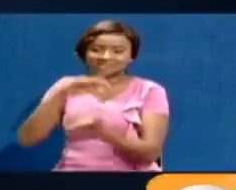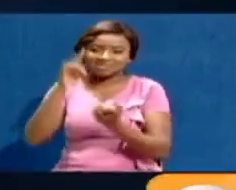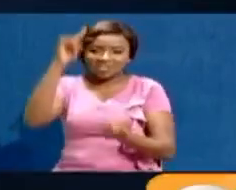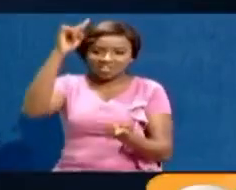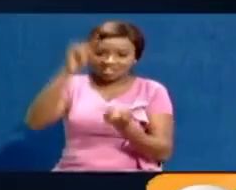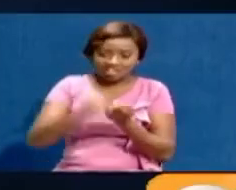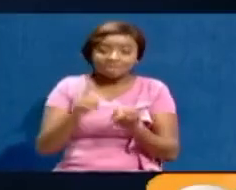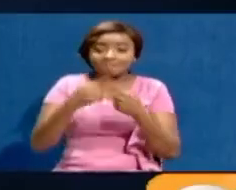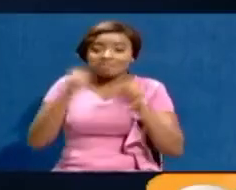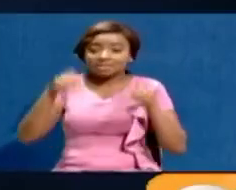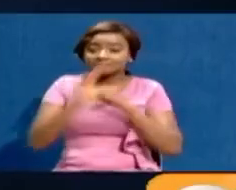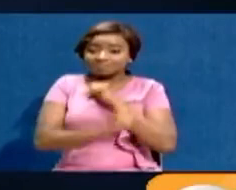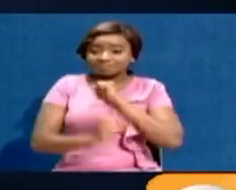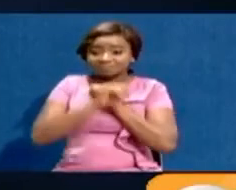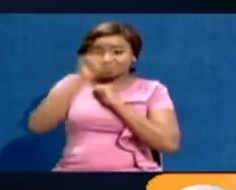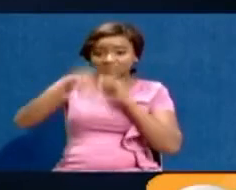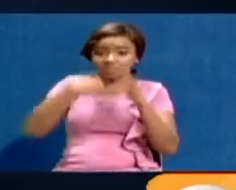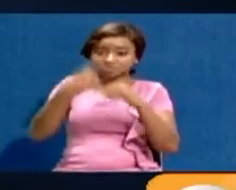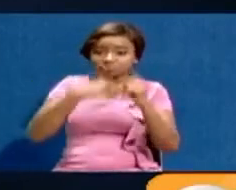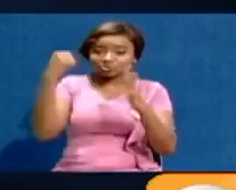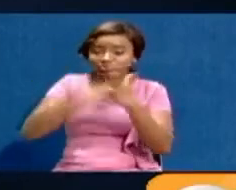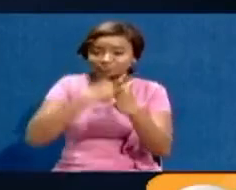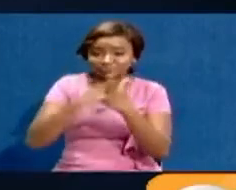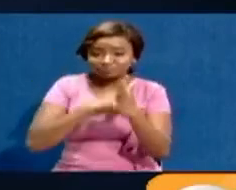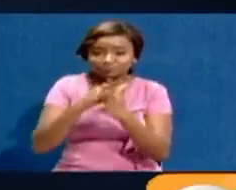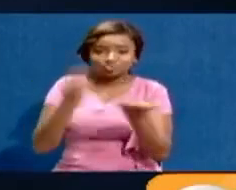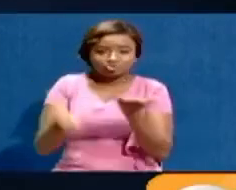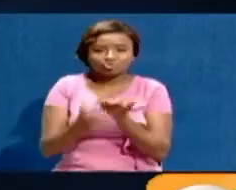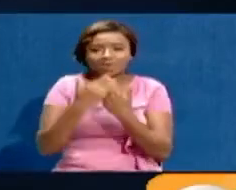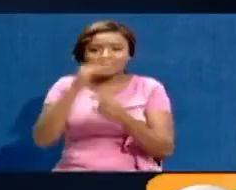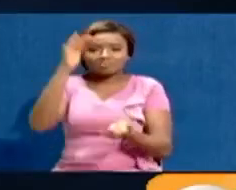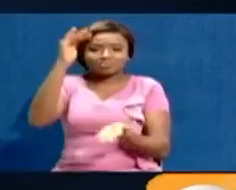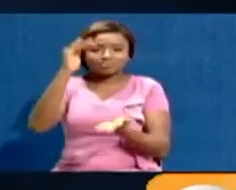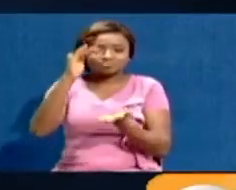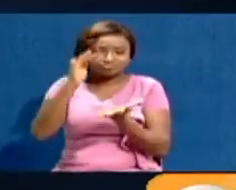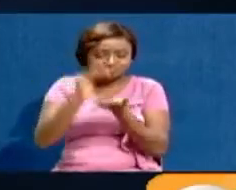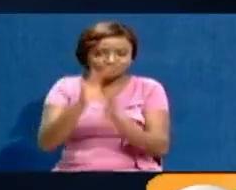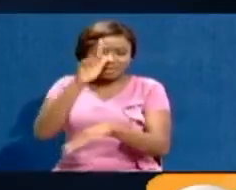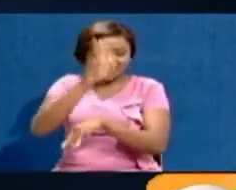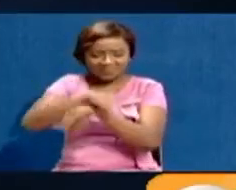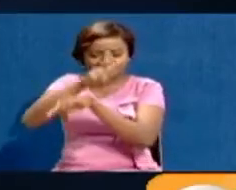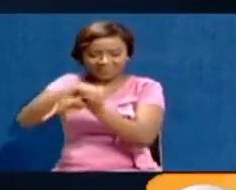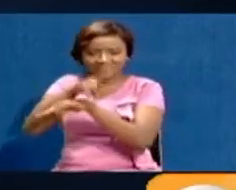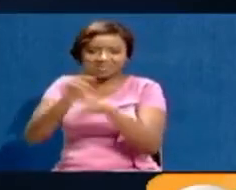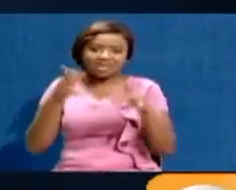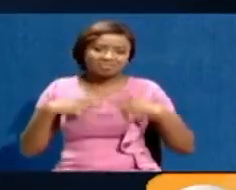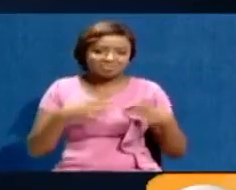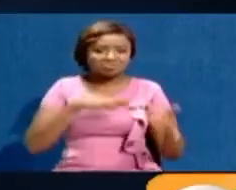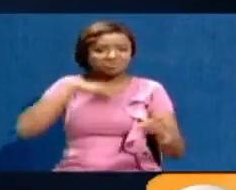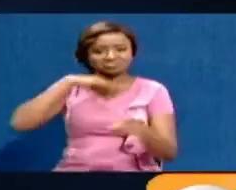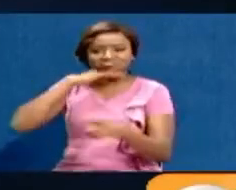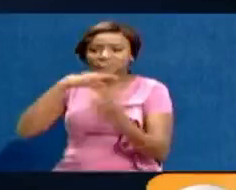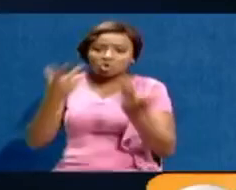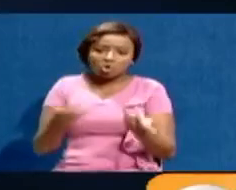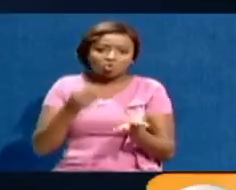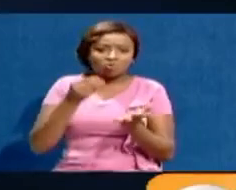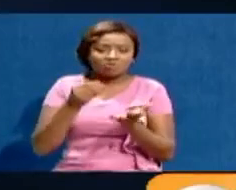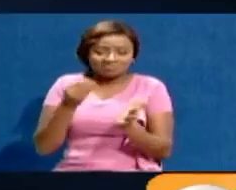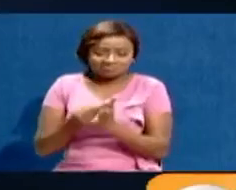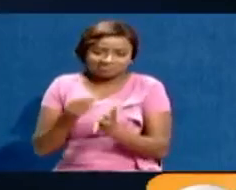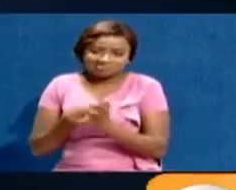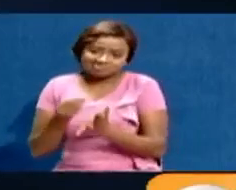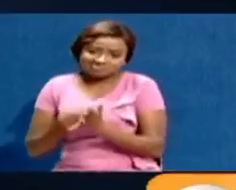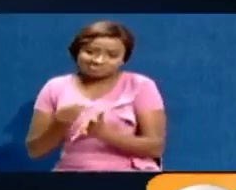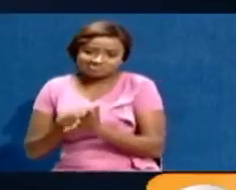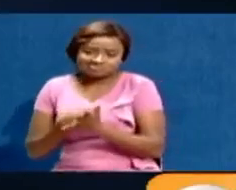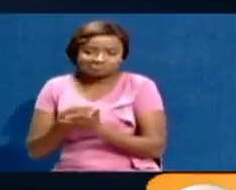the country has to put more effort in reducing HIV-related stigma and mortality, as well as increasing domestic financing to